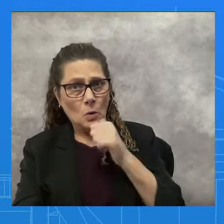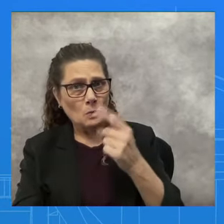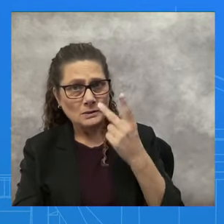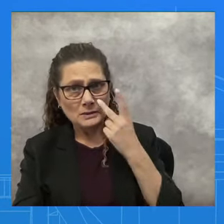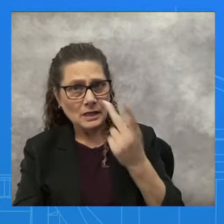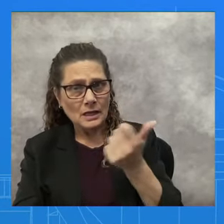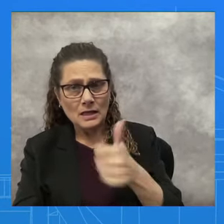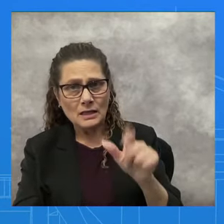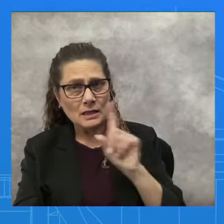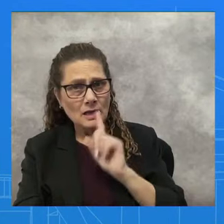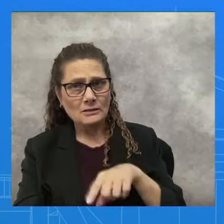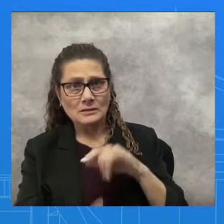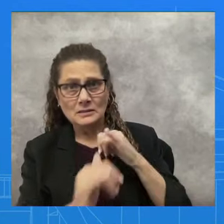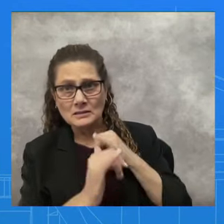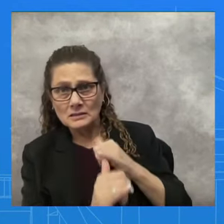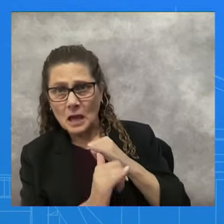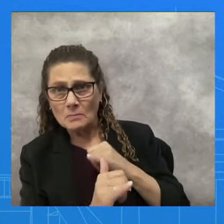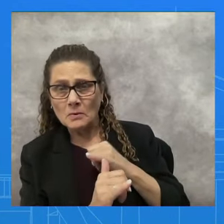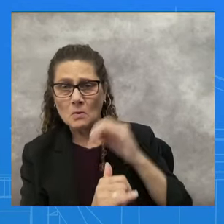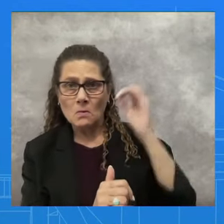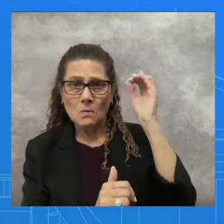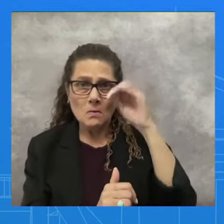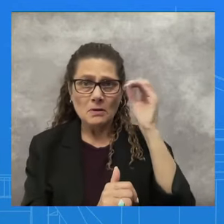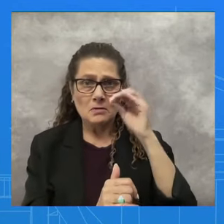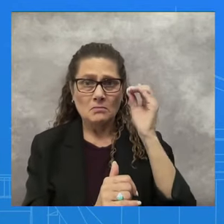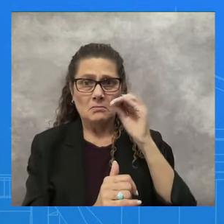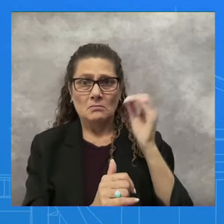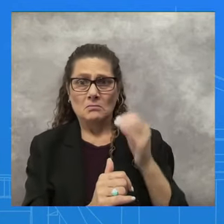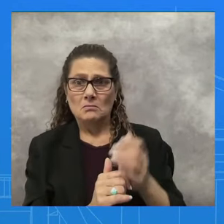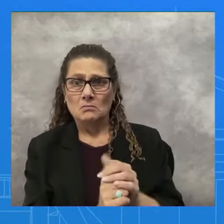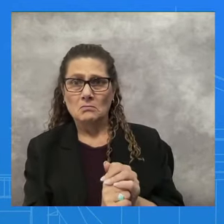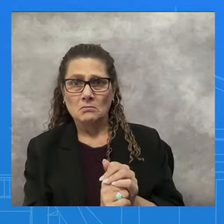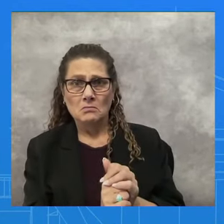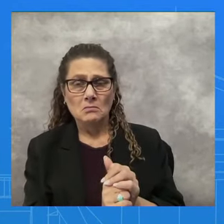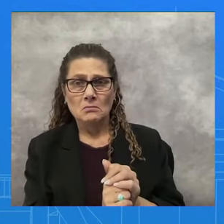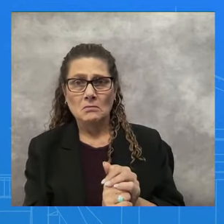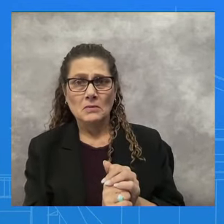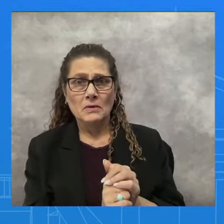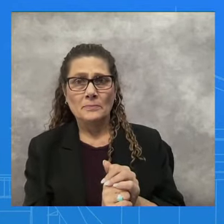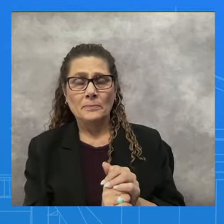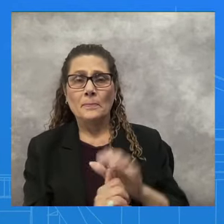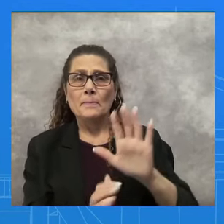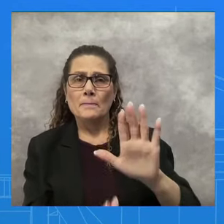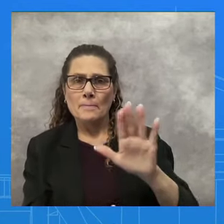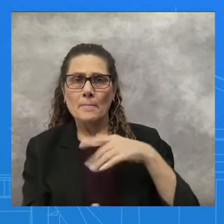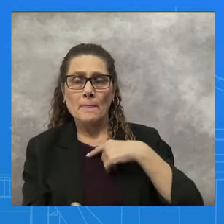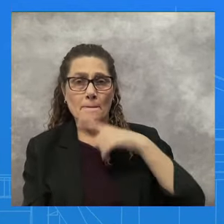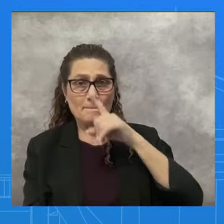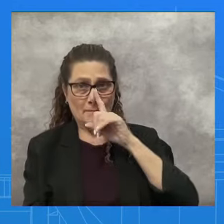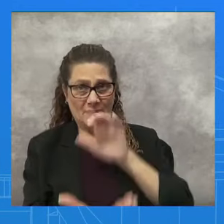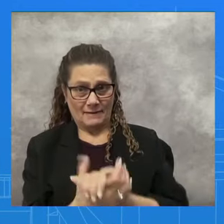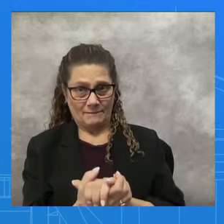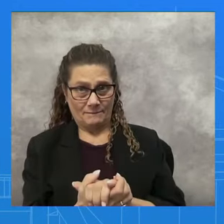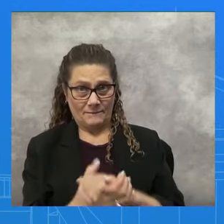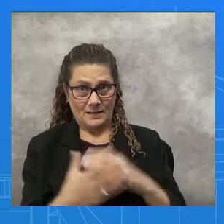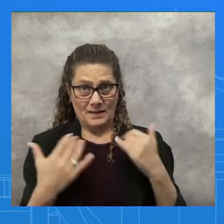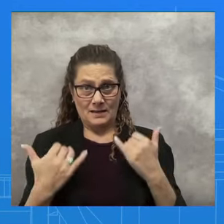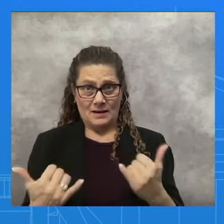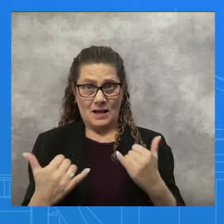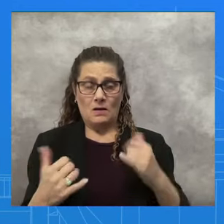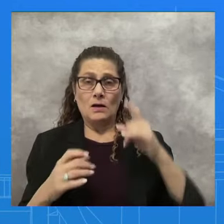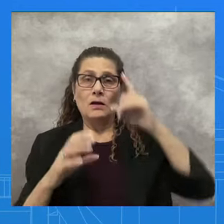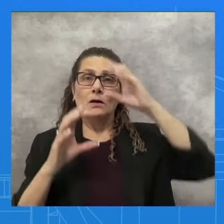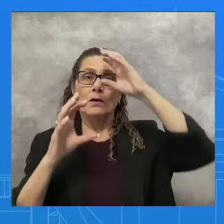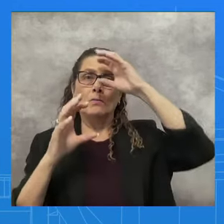I can't speak for them. I can just tell you that we continue to believe that under the current circumstances, without a credible plan, as the president said, to account for the